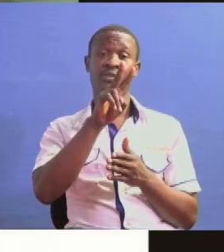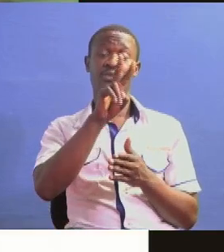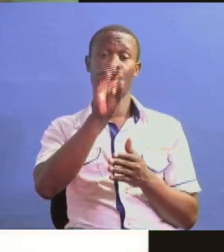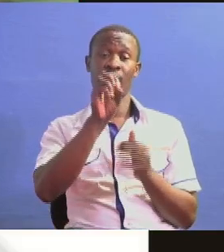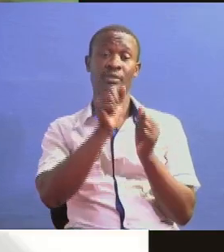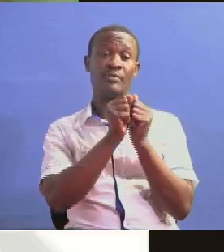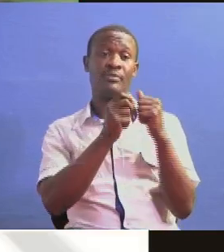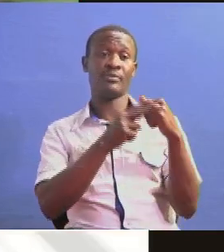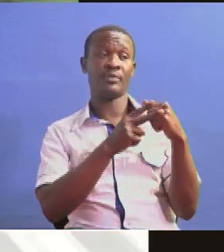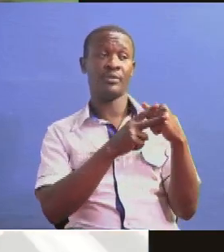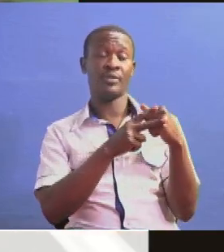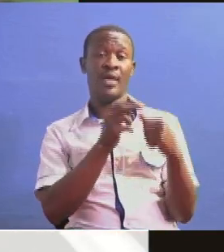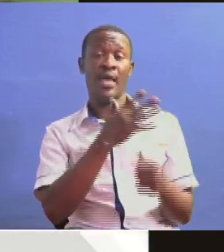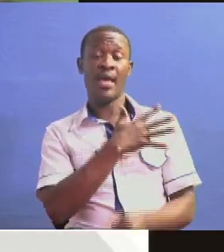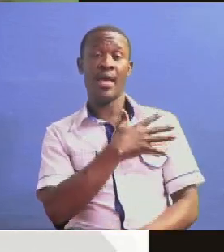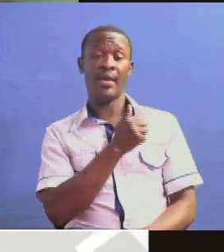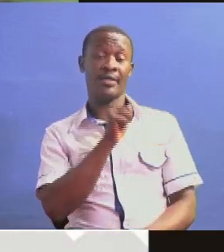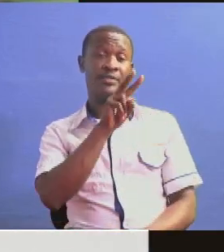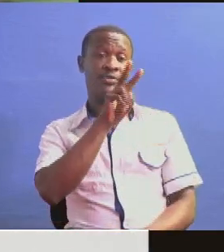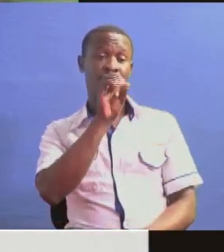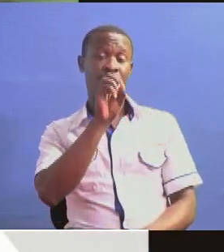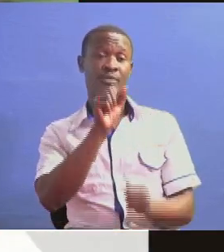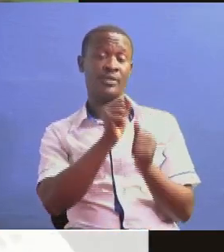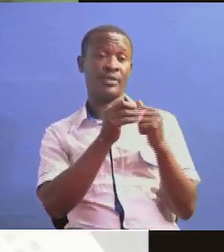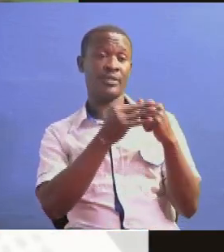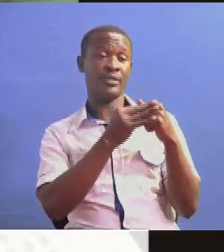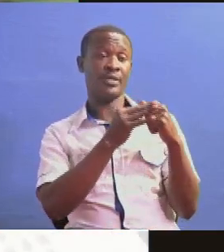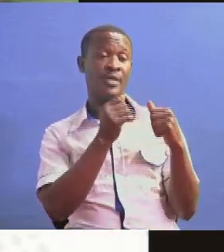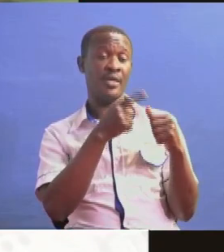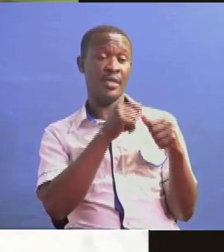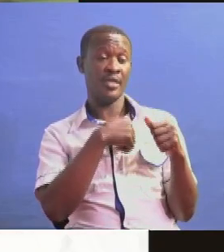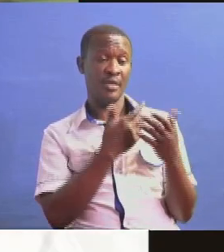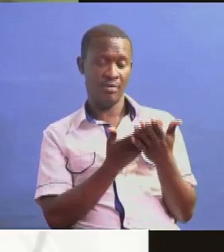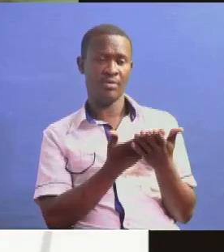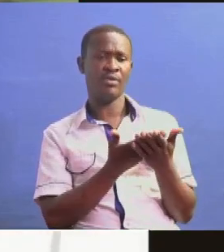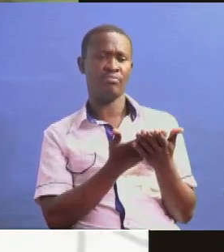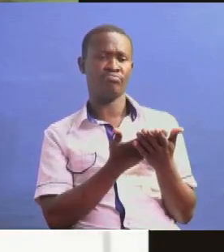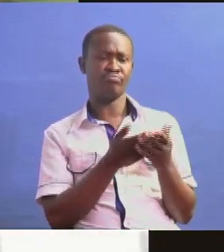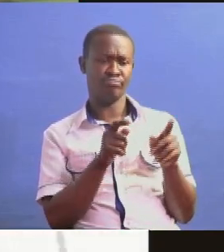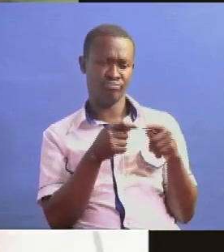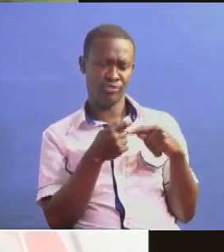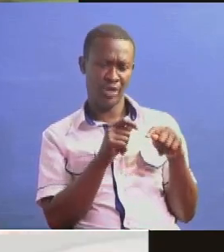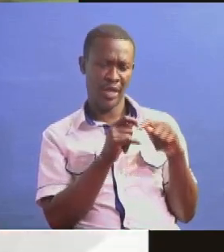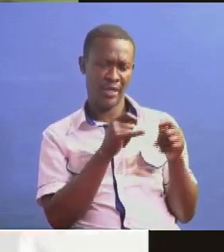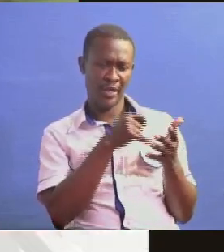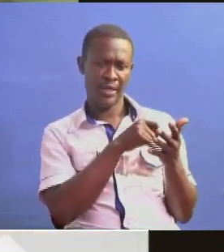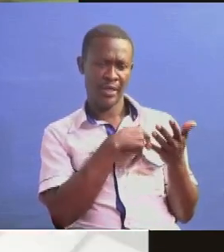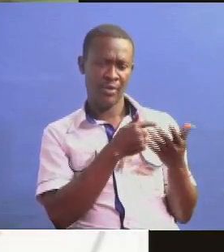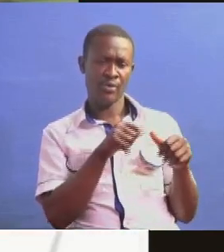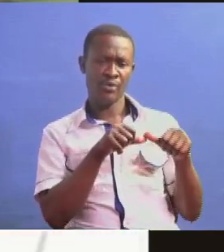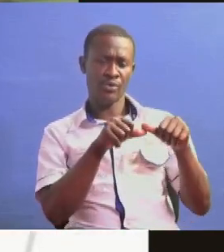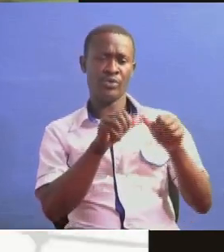2017. And 2018, there was a piloting, which continued